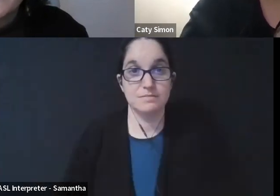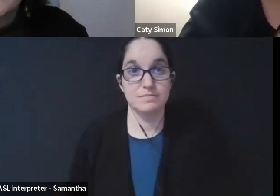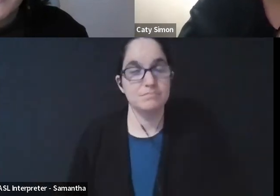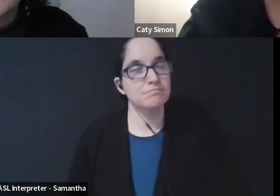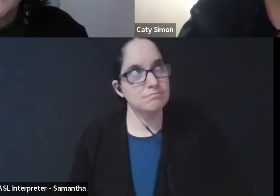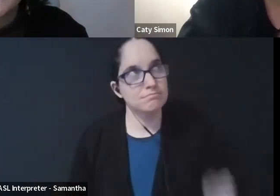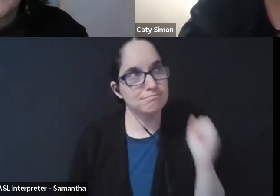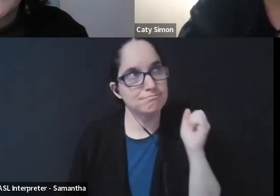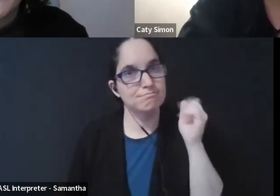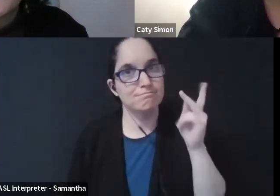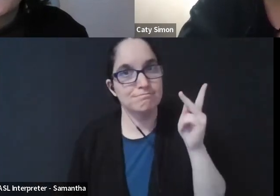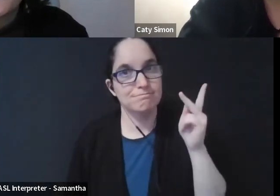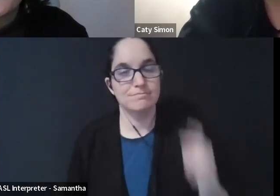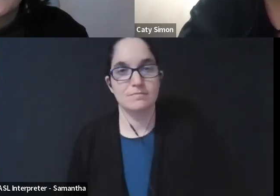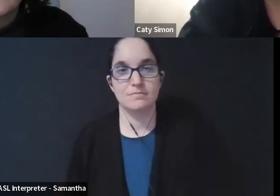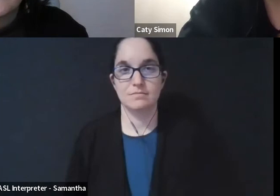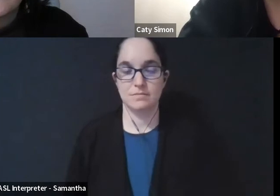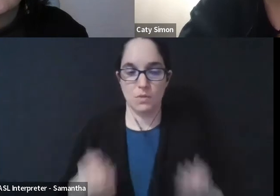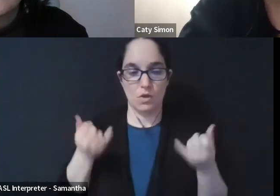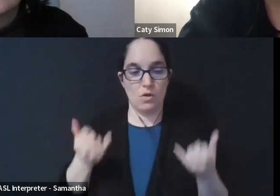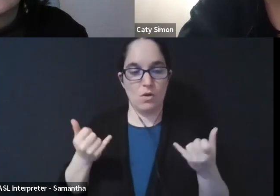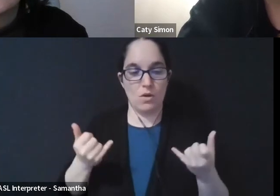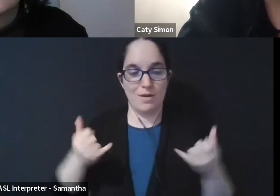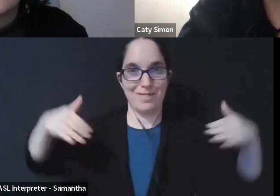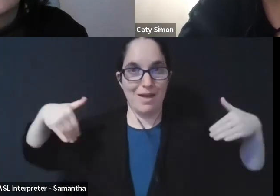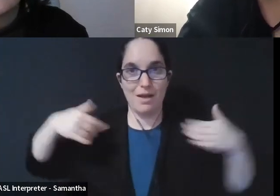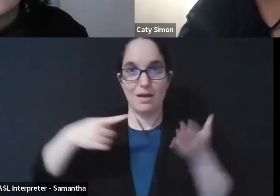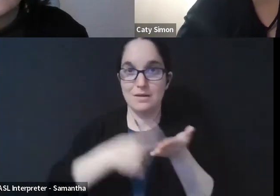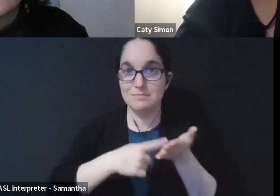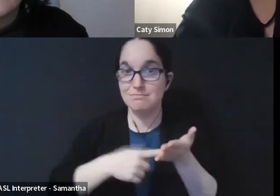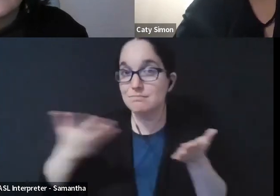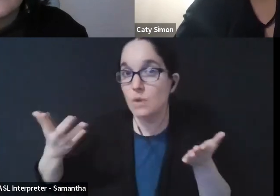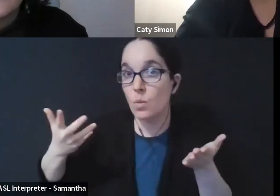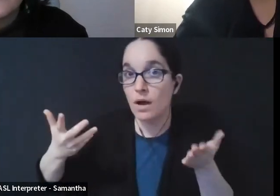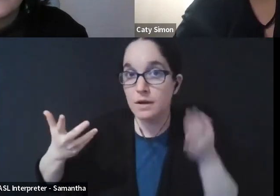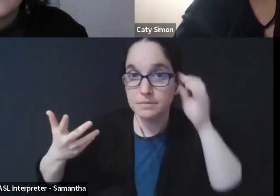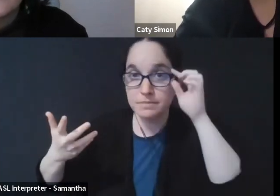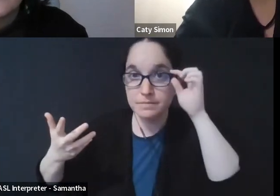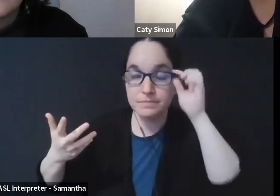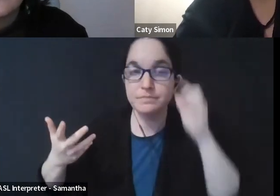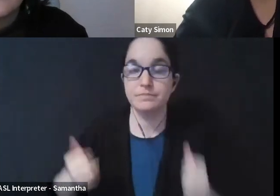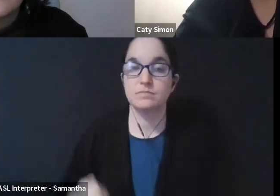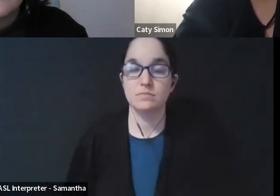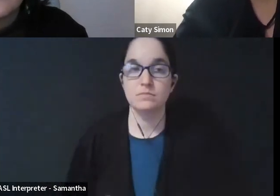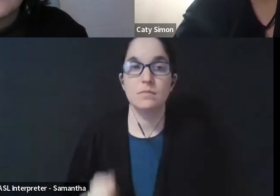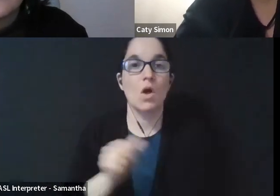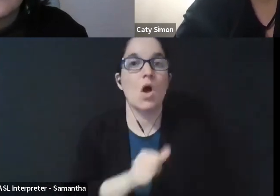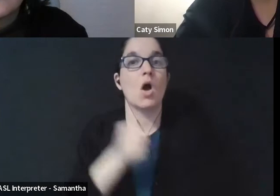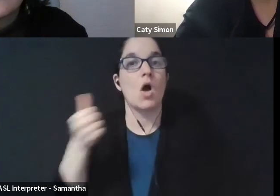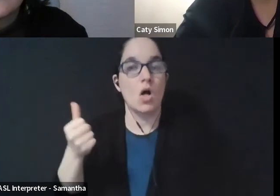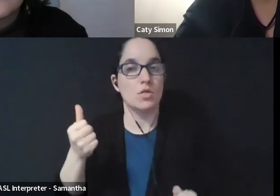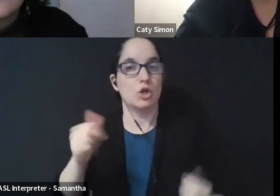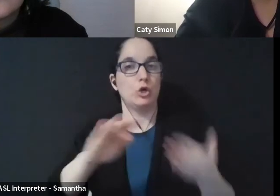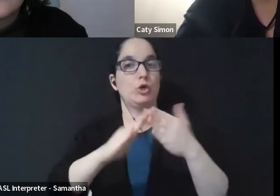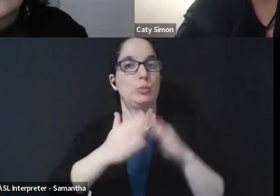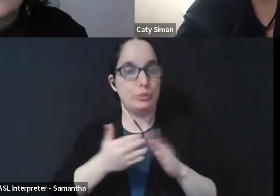Sure. I think the primary thing that we haven't discussed already has been the other major piece of